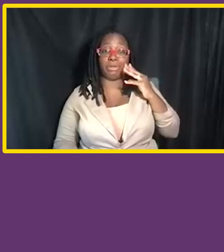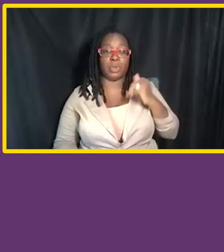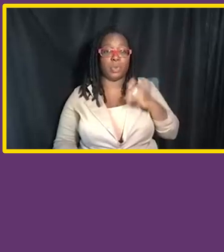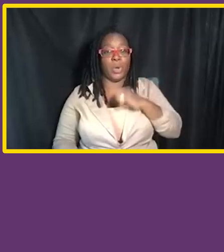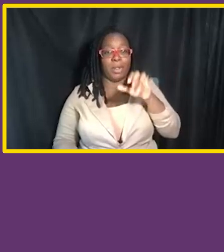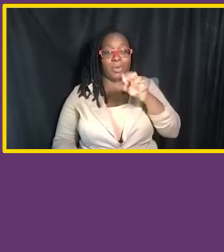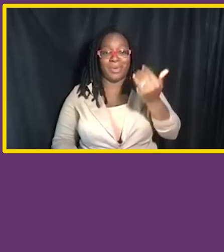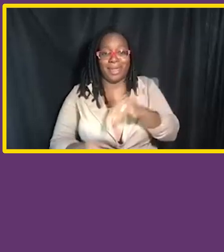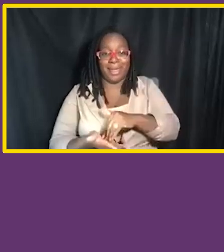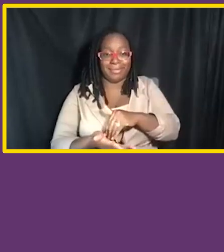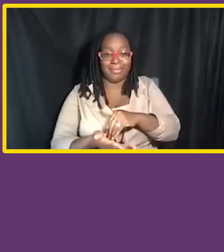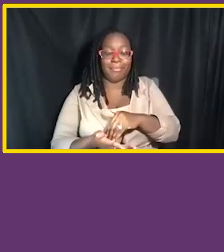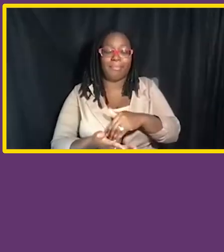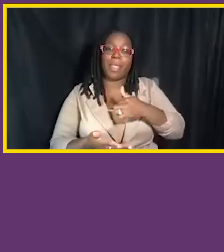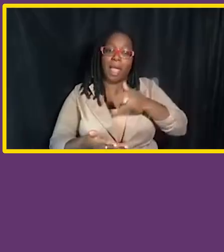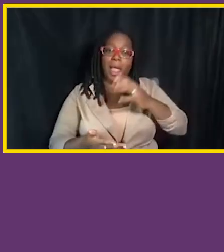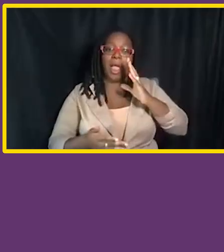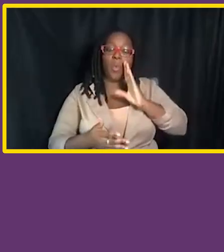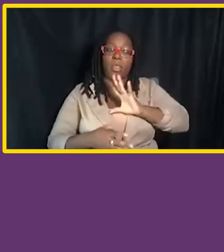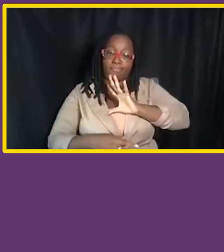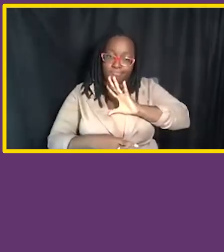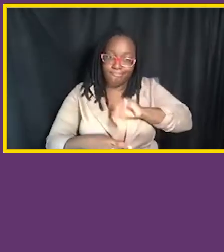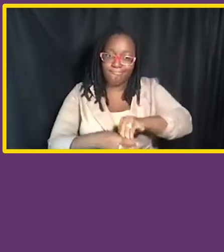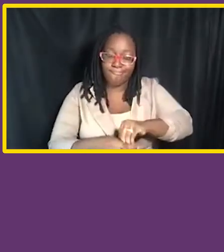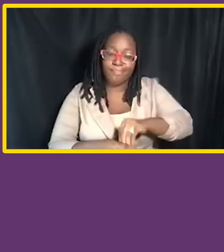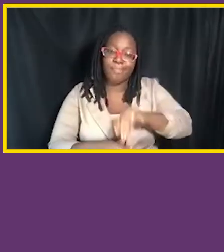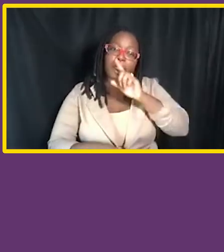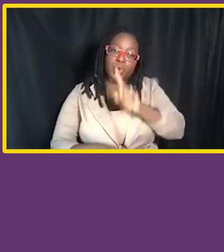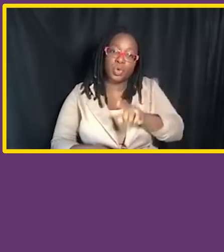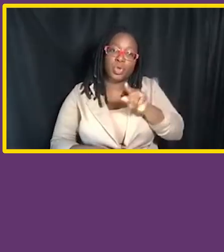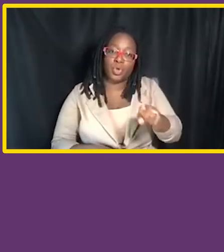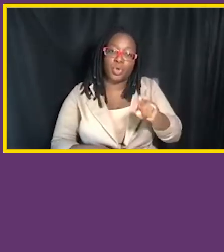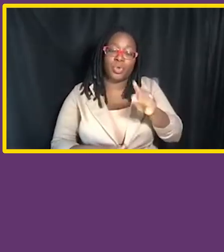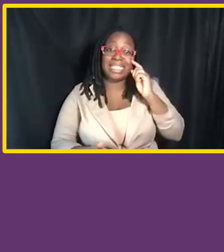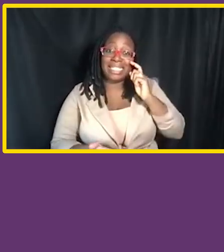I will step in to make sure that you live that lesson.